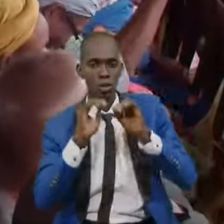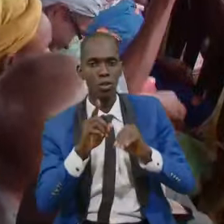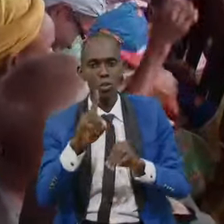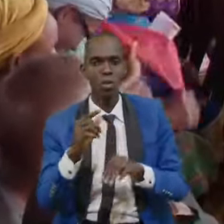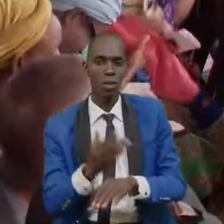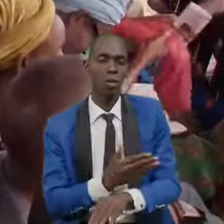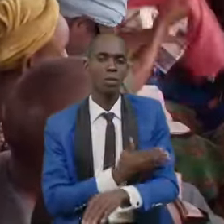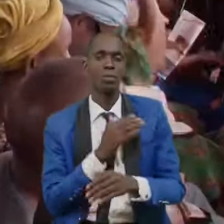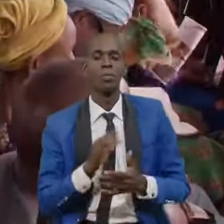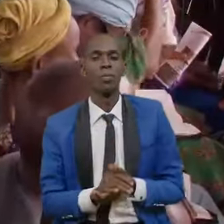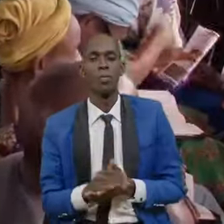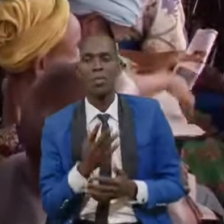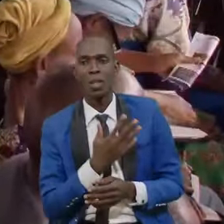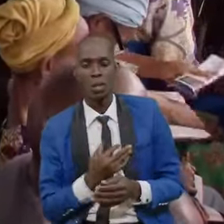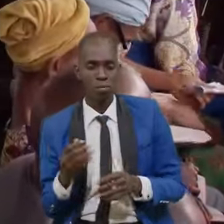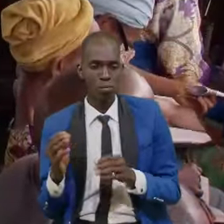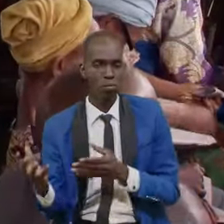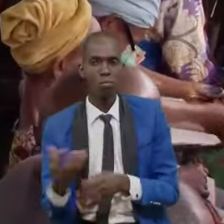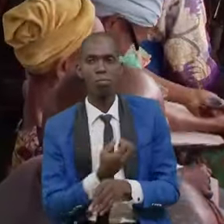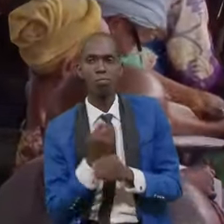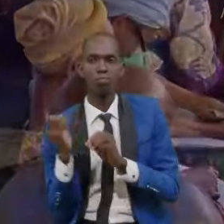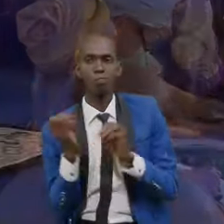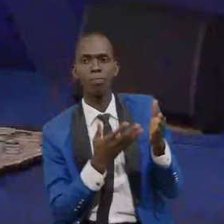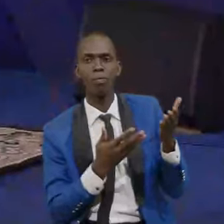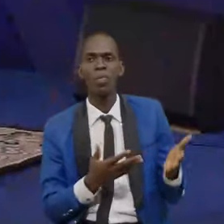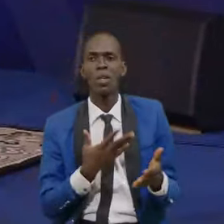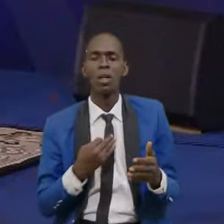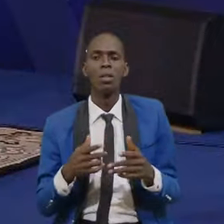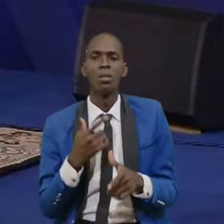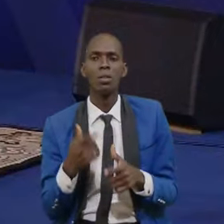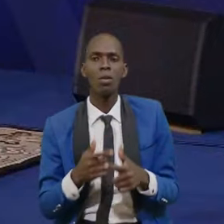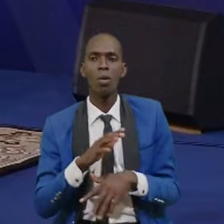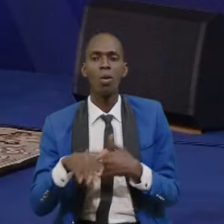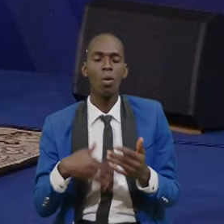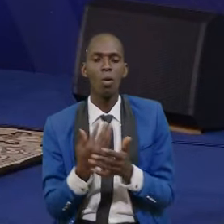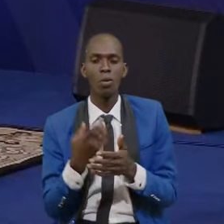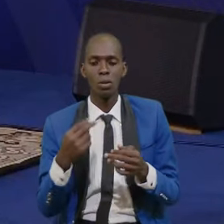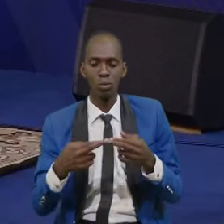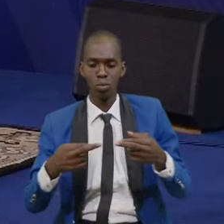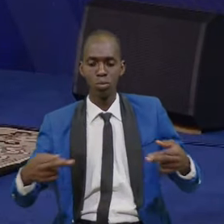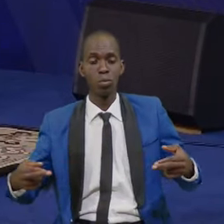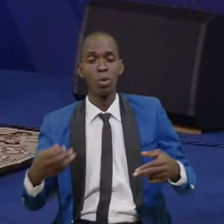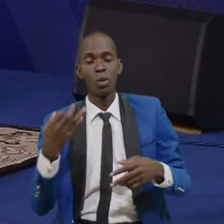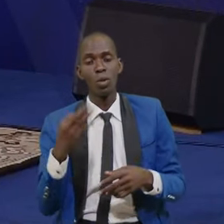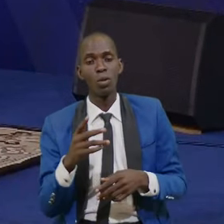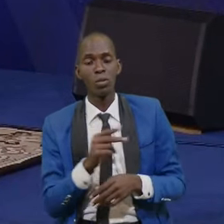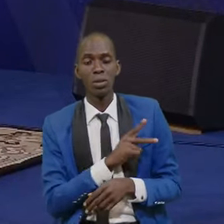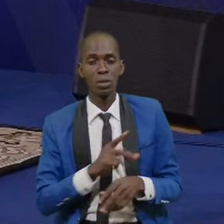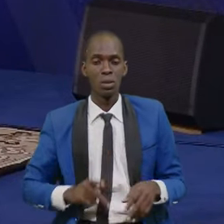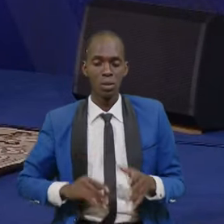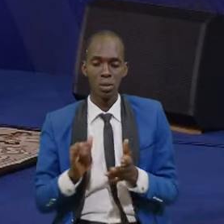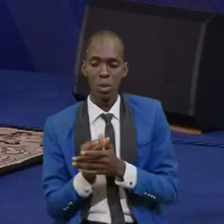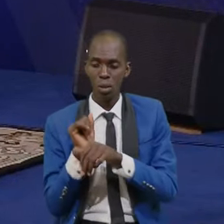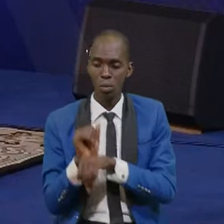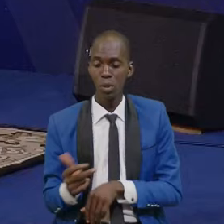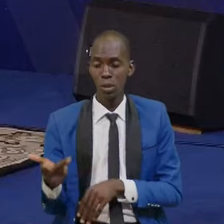And he threw them there. And then all the courts of Babylon that bound them, everything